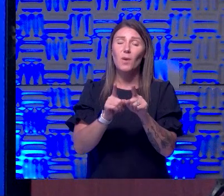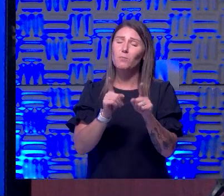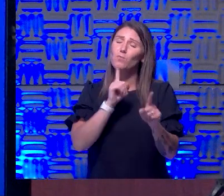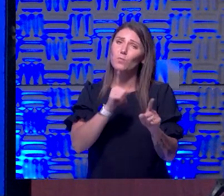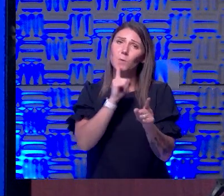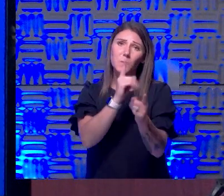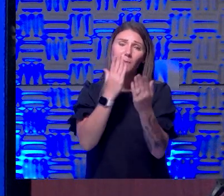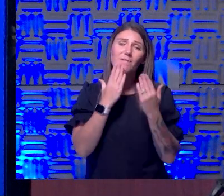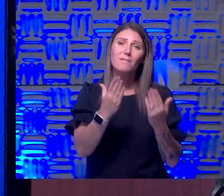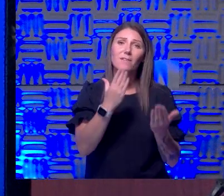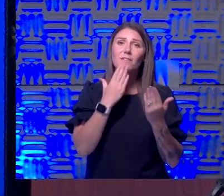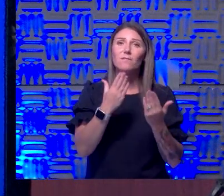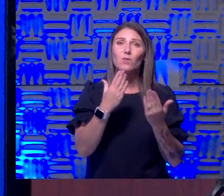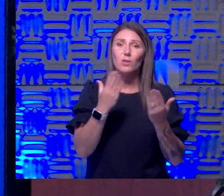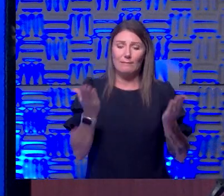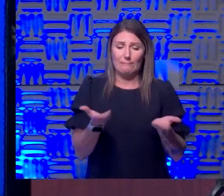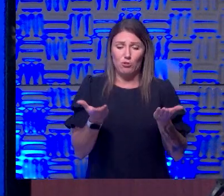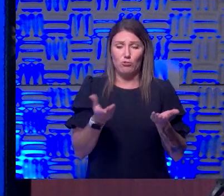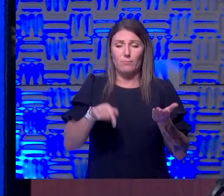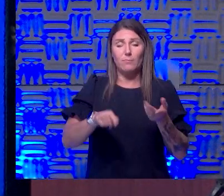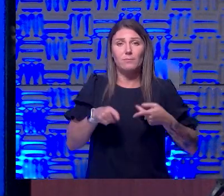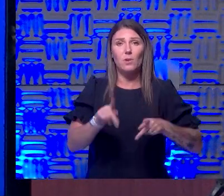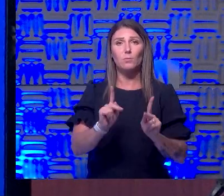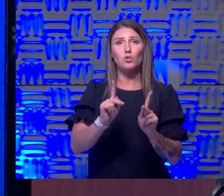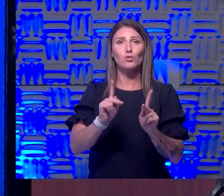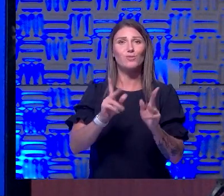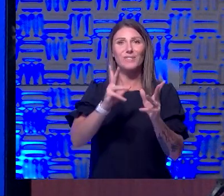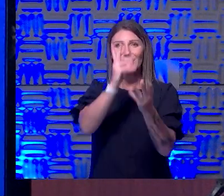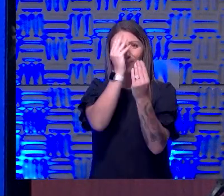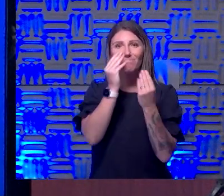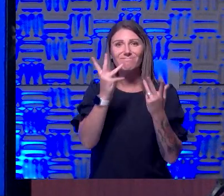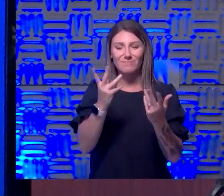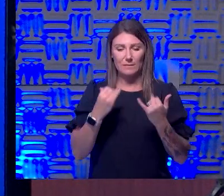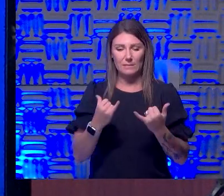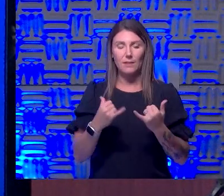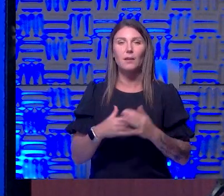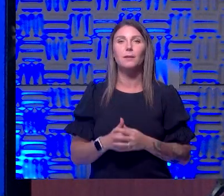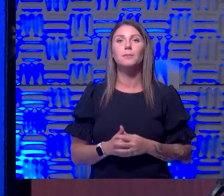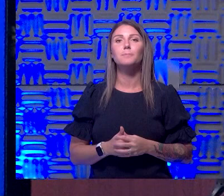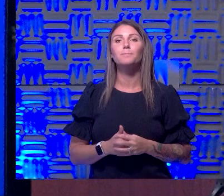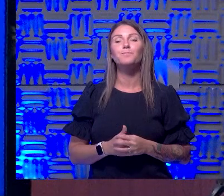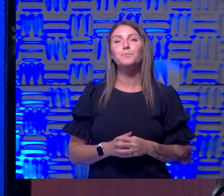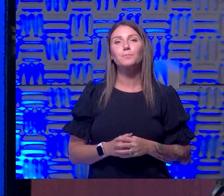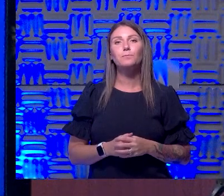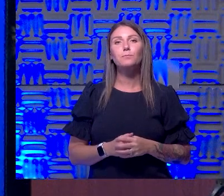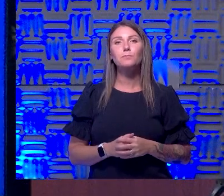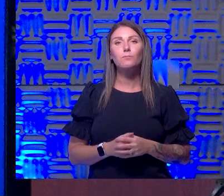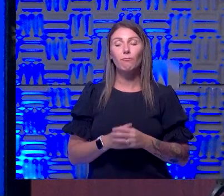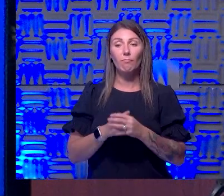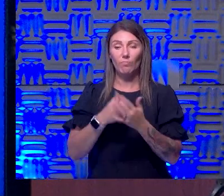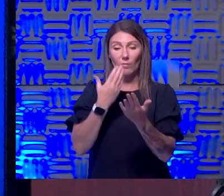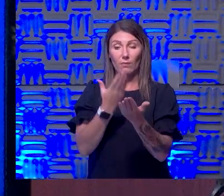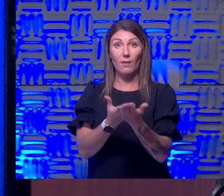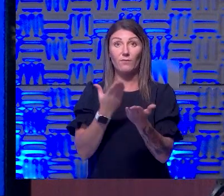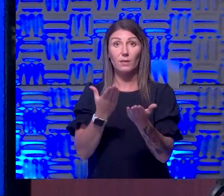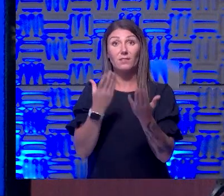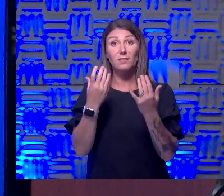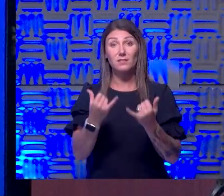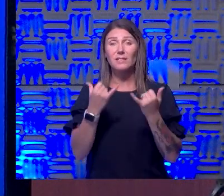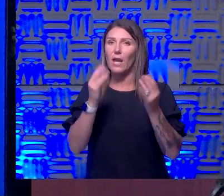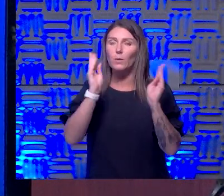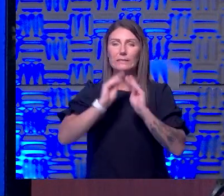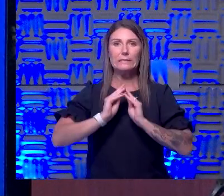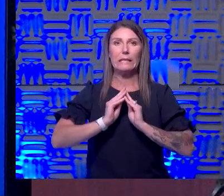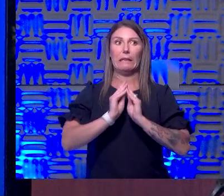thankful for the opportunity also to be able to contribute here today, so thank you again for that. I think that the evidence now is